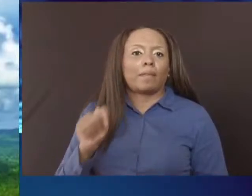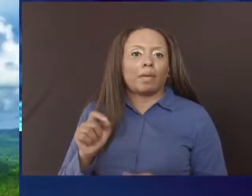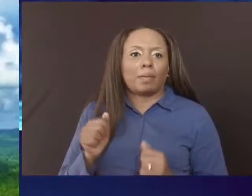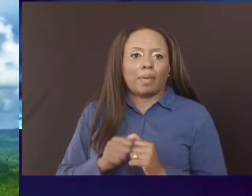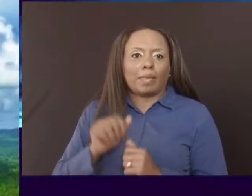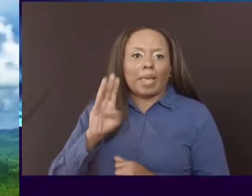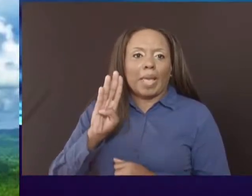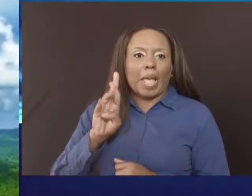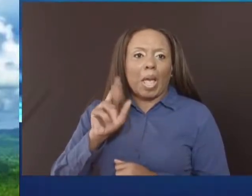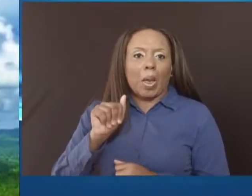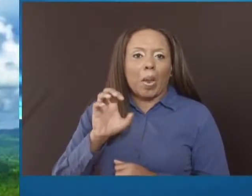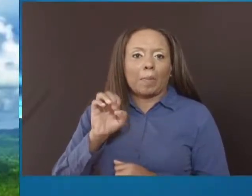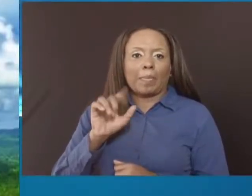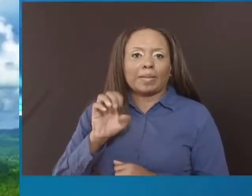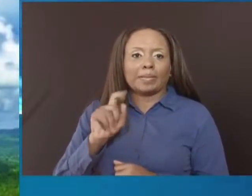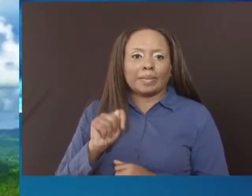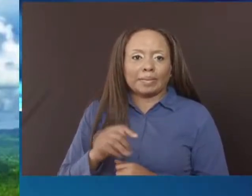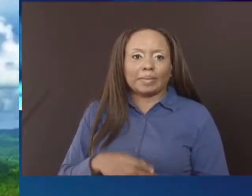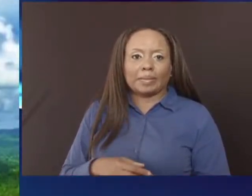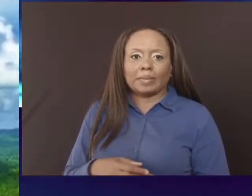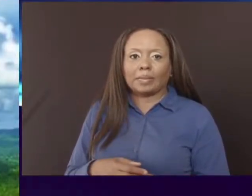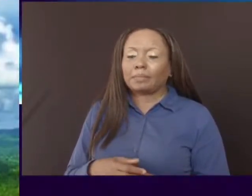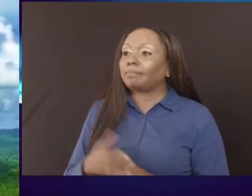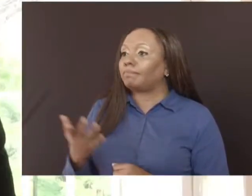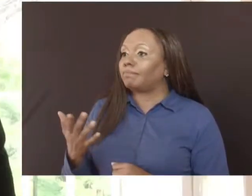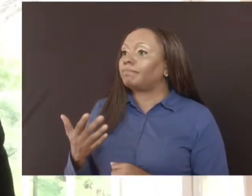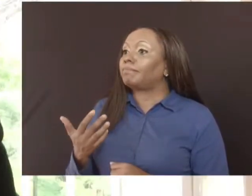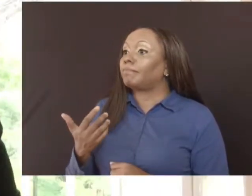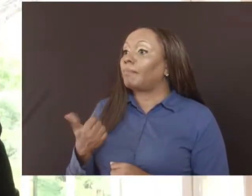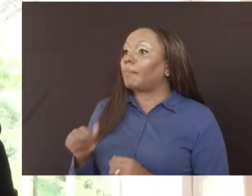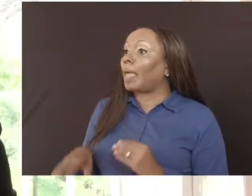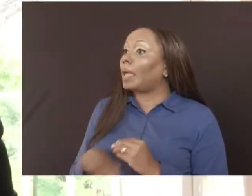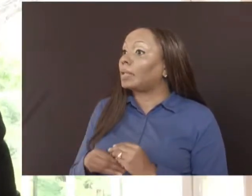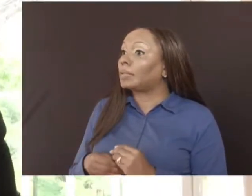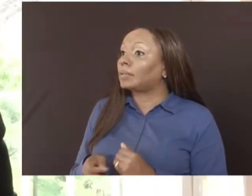first. Any follow-up question from you, Mr. Atwell?